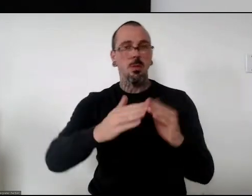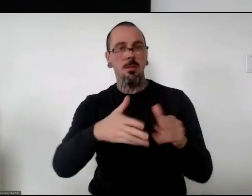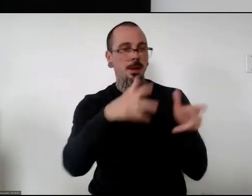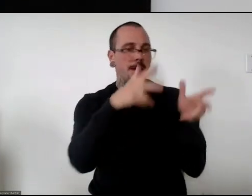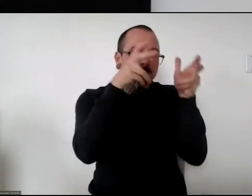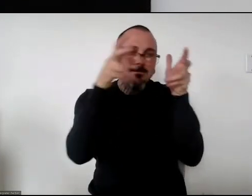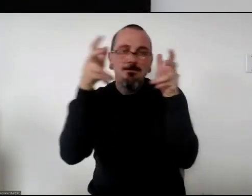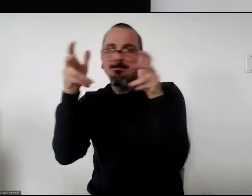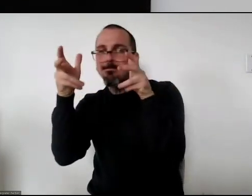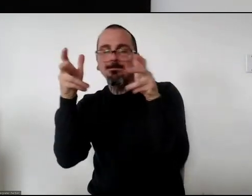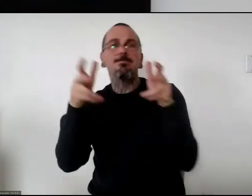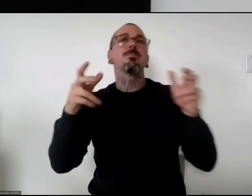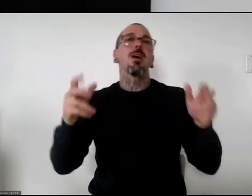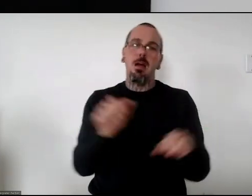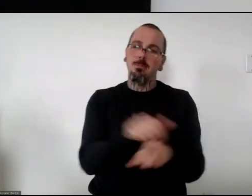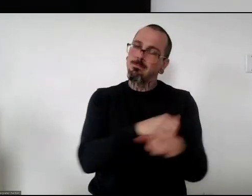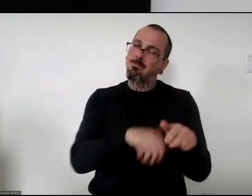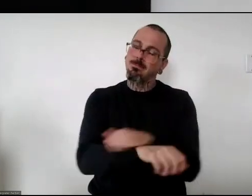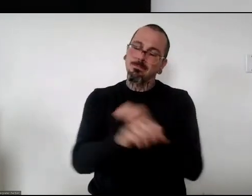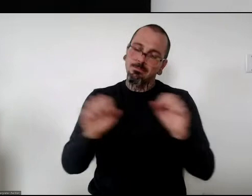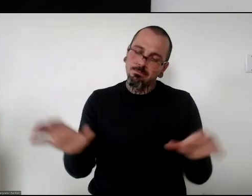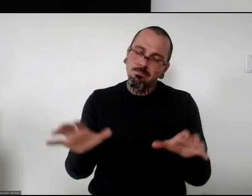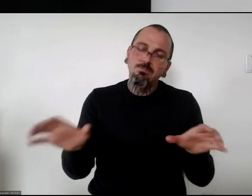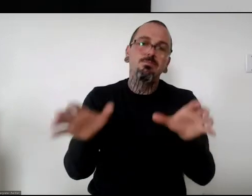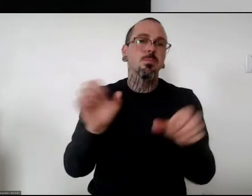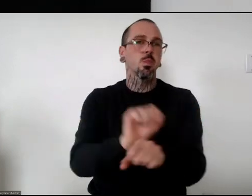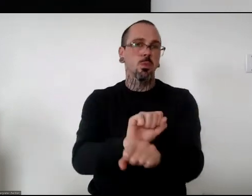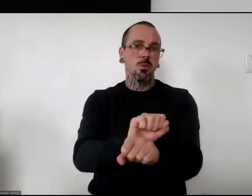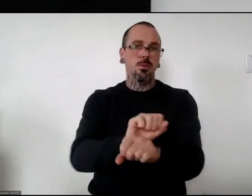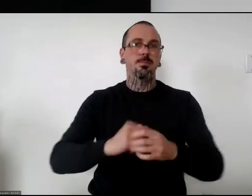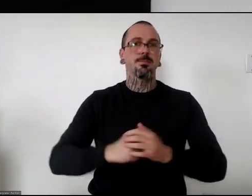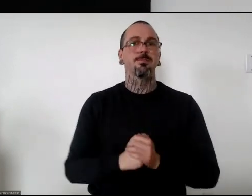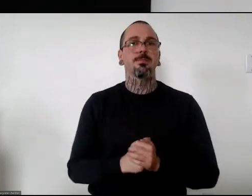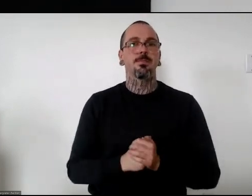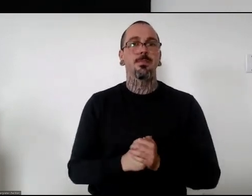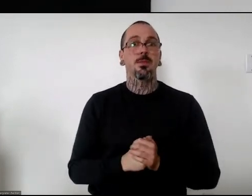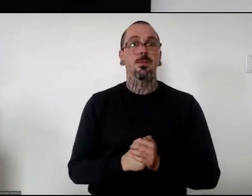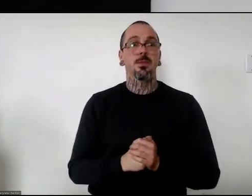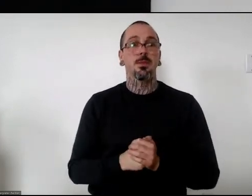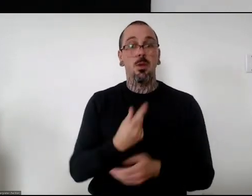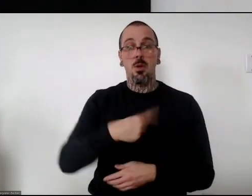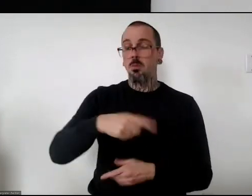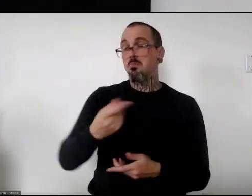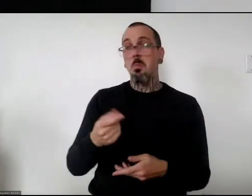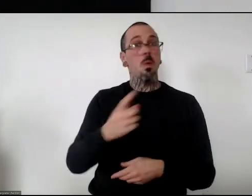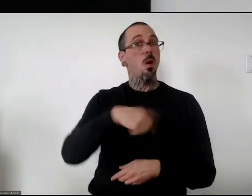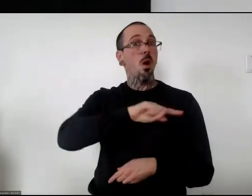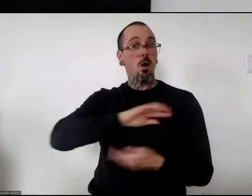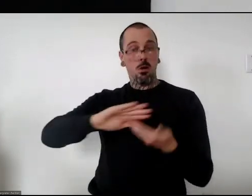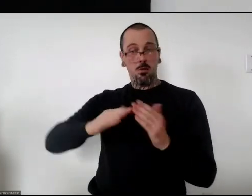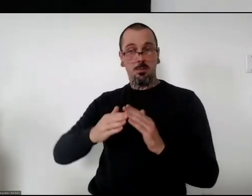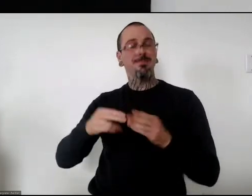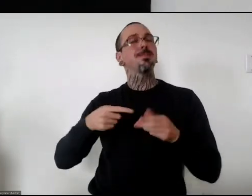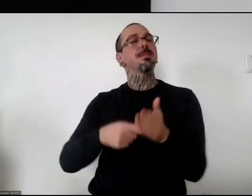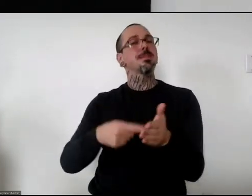have been doing incredible work to prevent and end gender-based violence. Quadrangle recently hosted a panel discussion